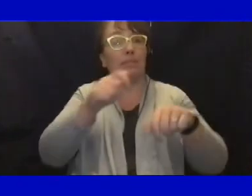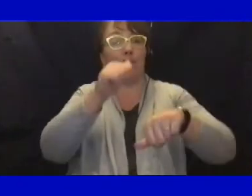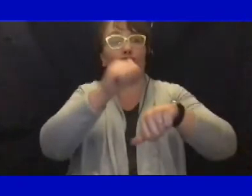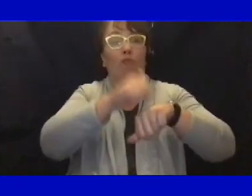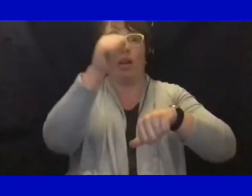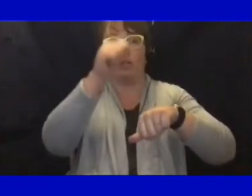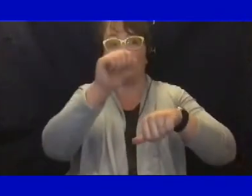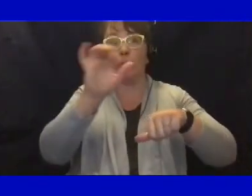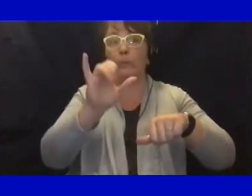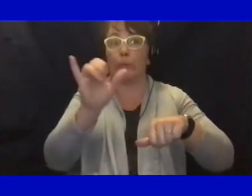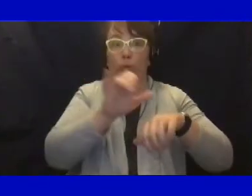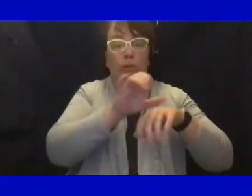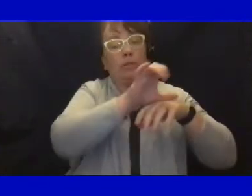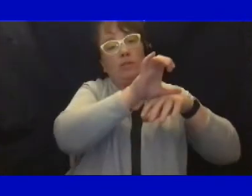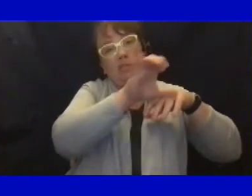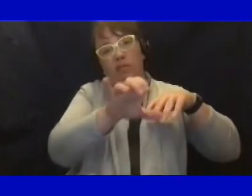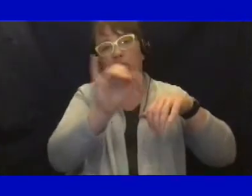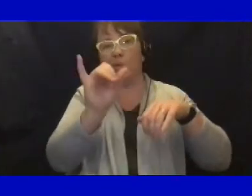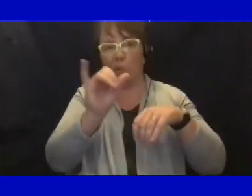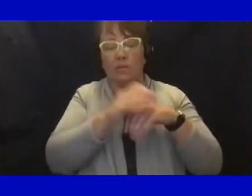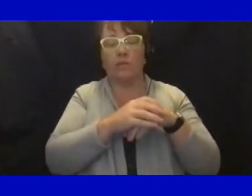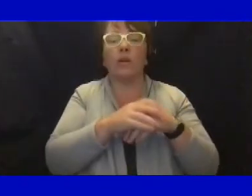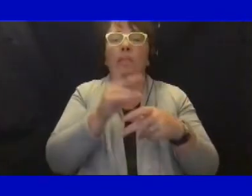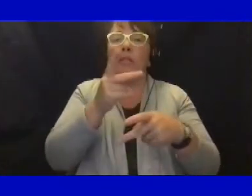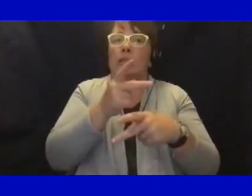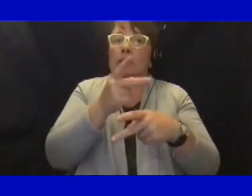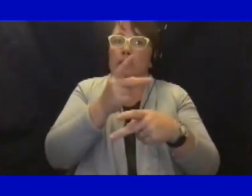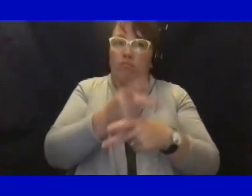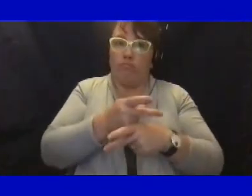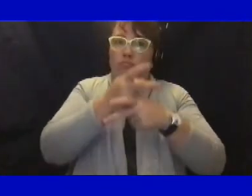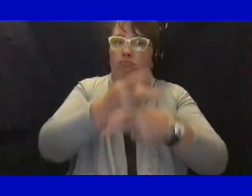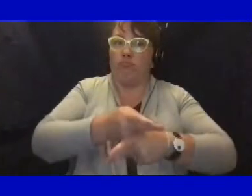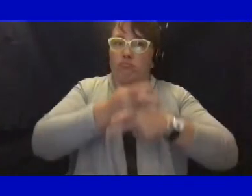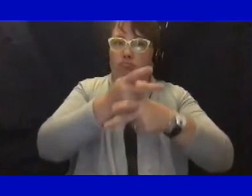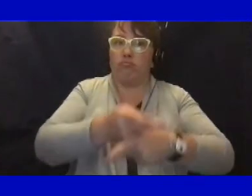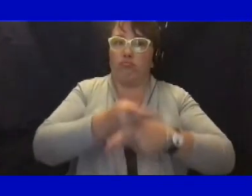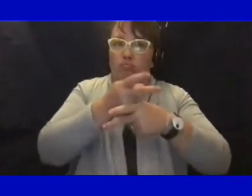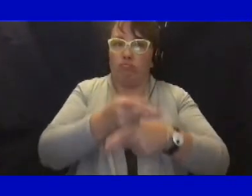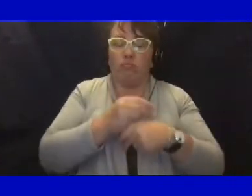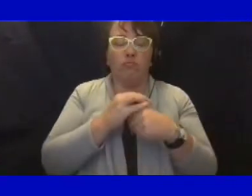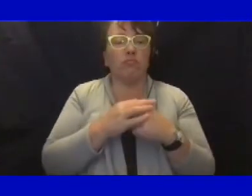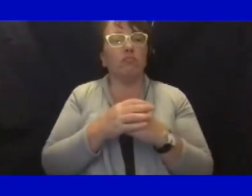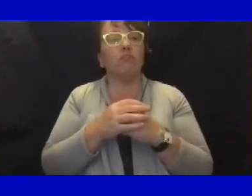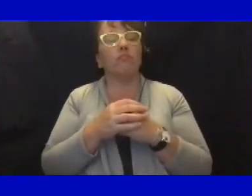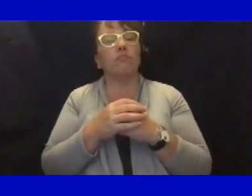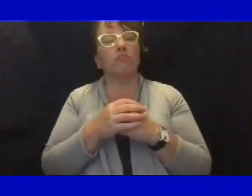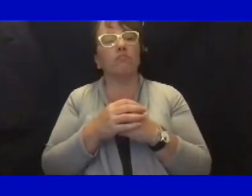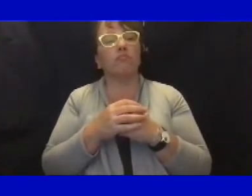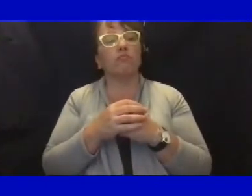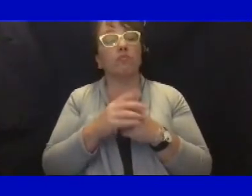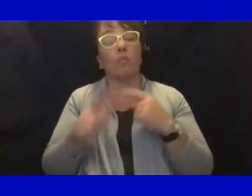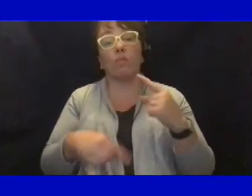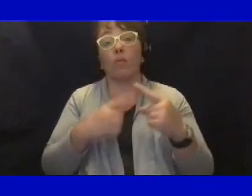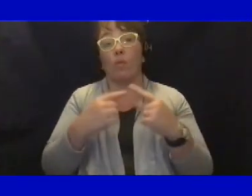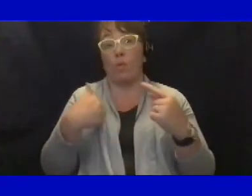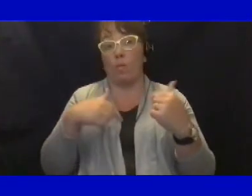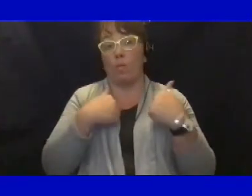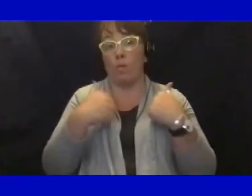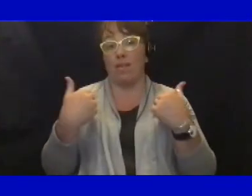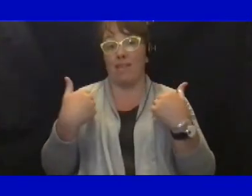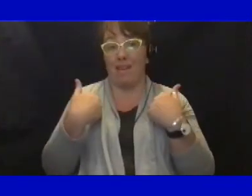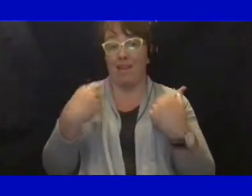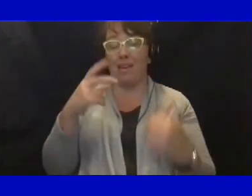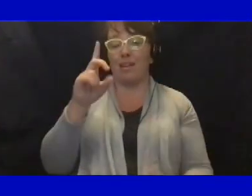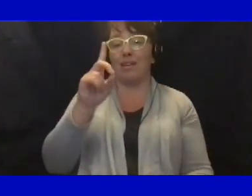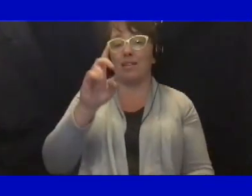the canyons and into the community under certain scenarios. And when we have these debris flows and these mud flows and these flood flows coming